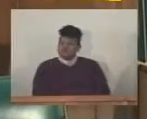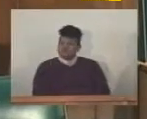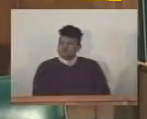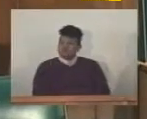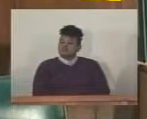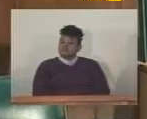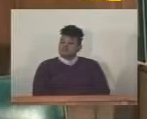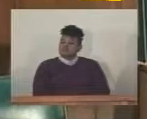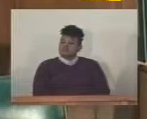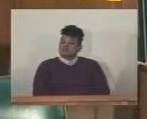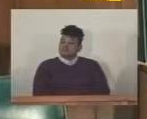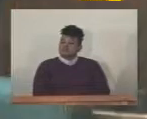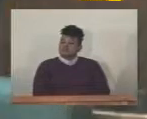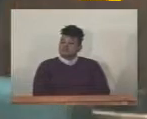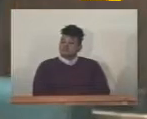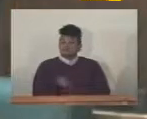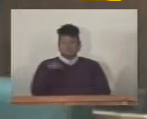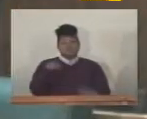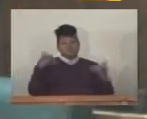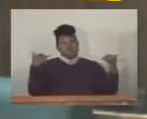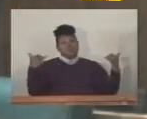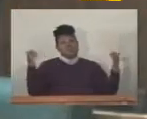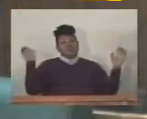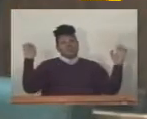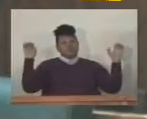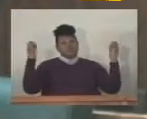This current state of emergency has been timely,